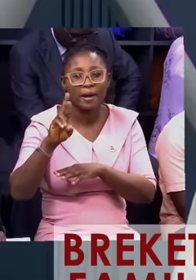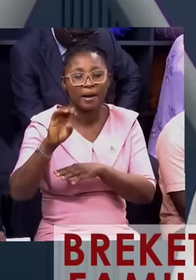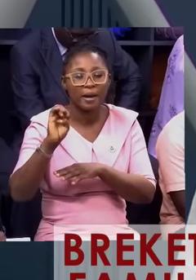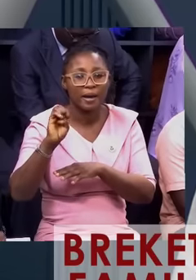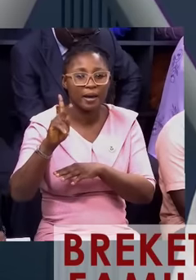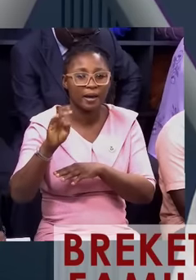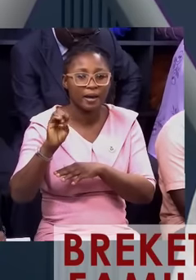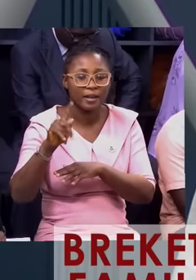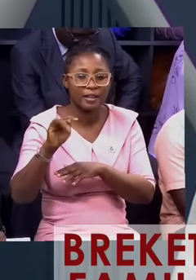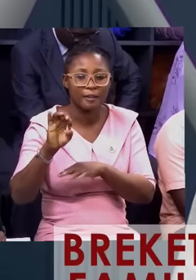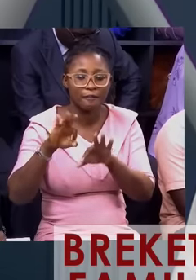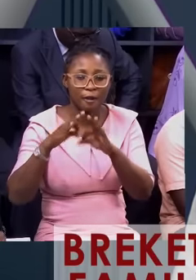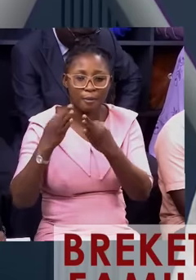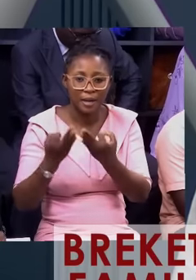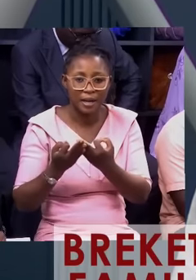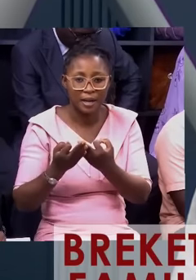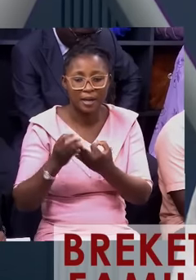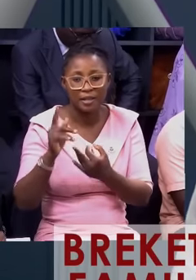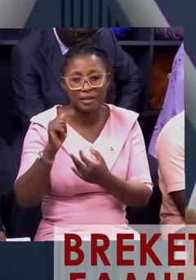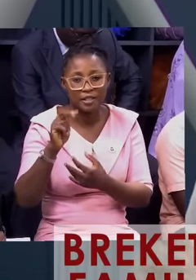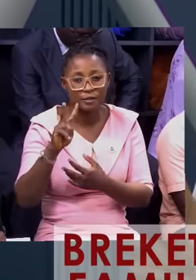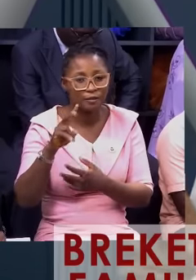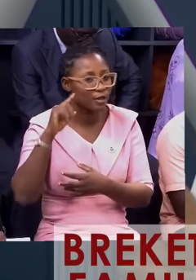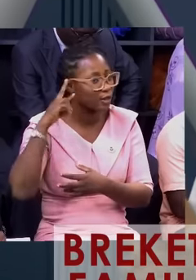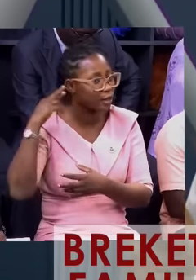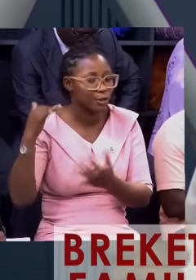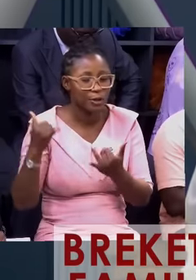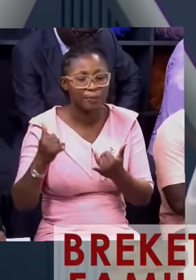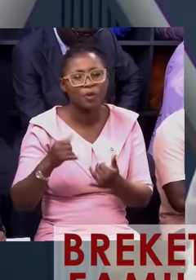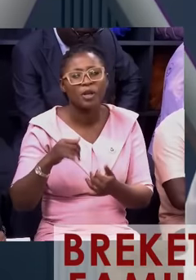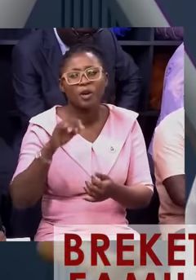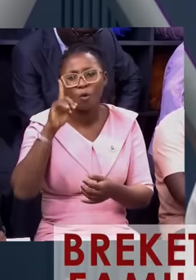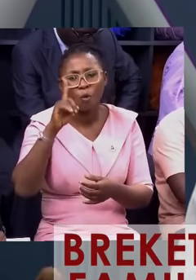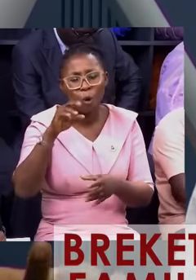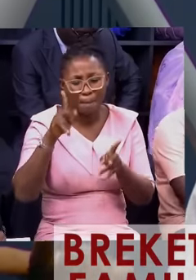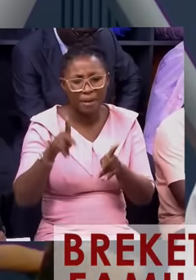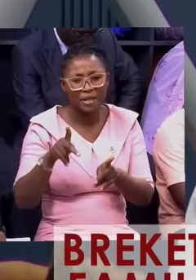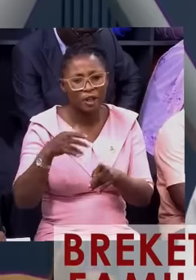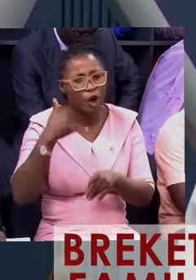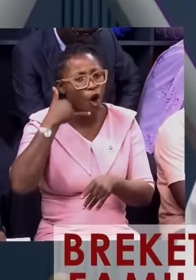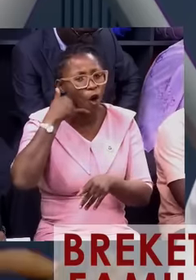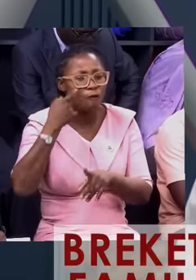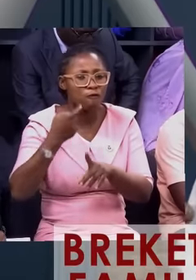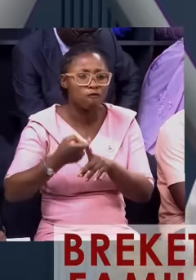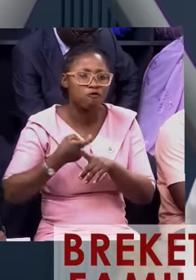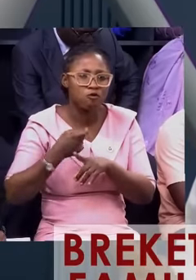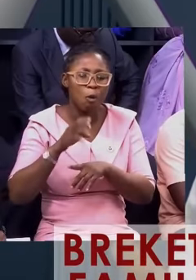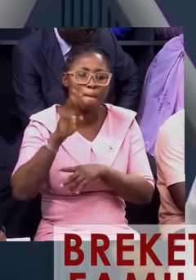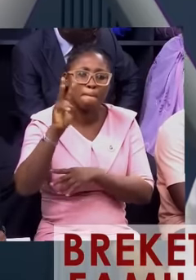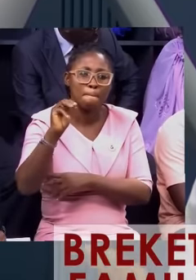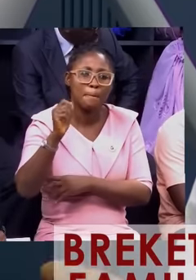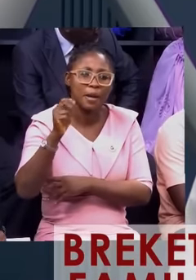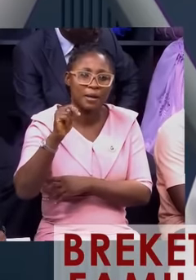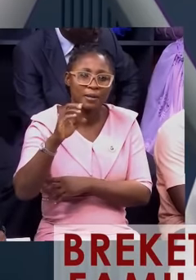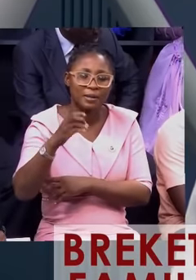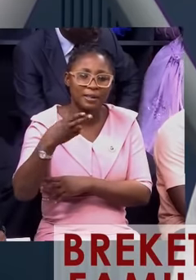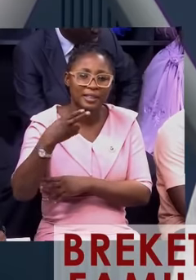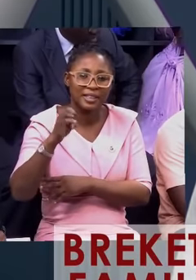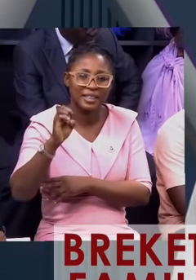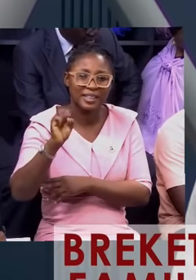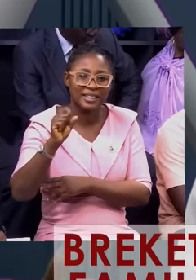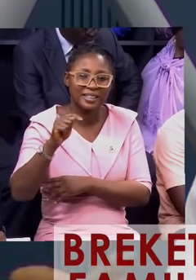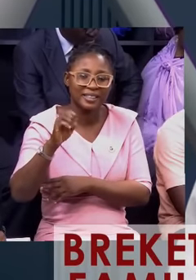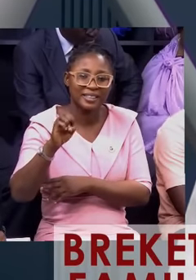radio and television sir all right sir you get one person call call from Manchester it